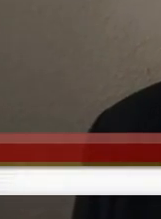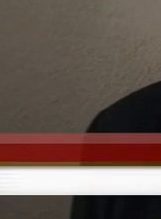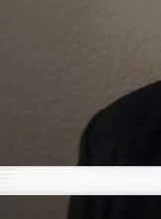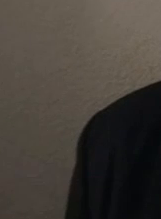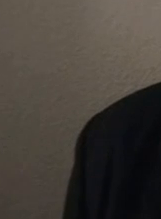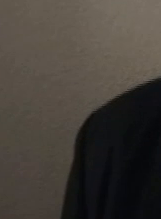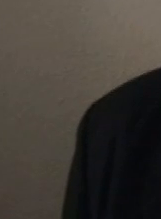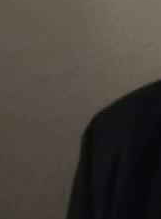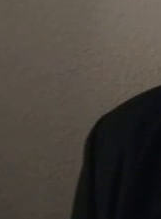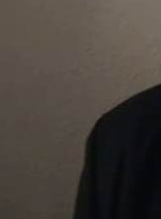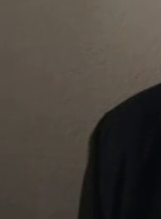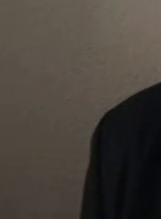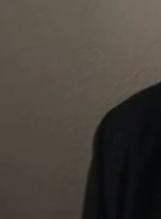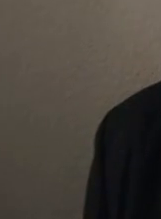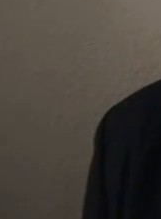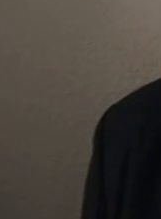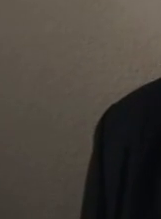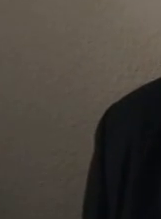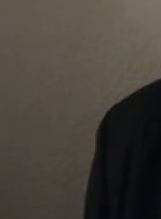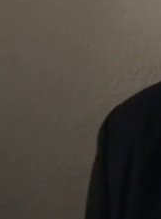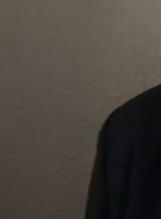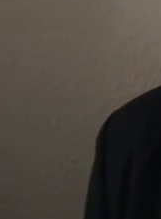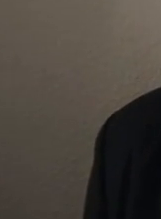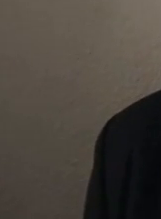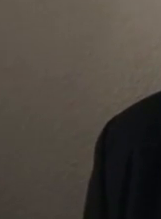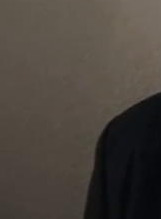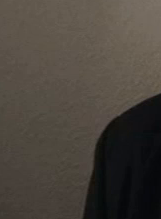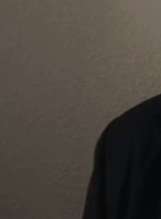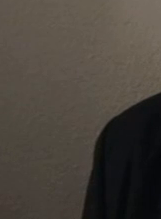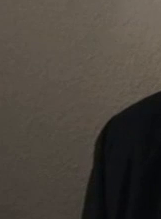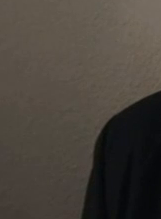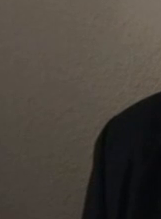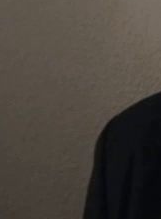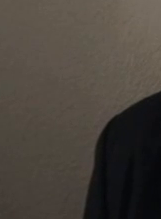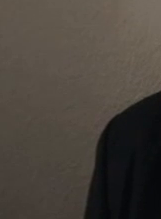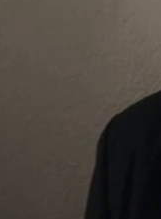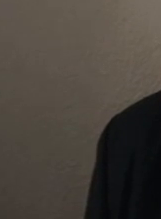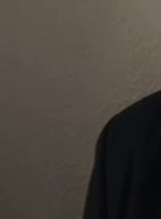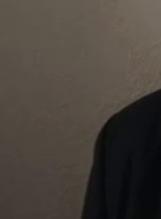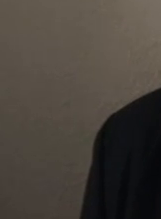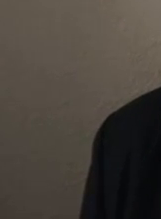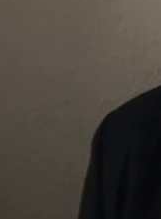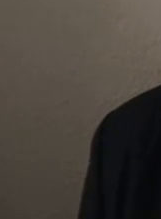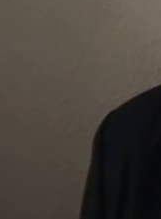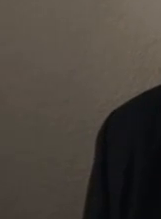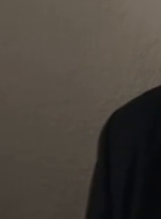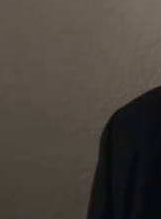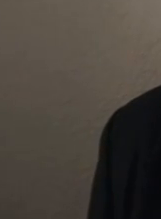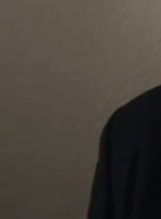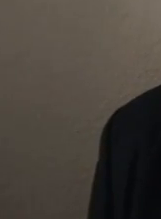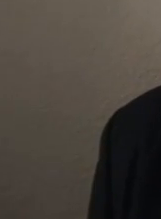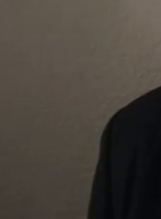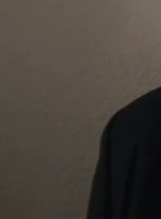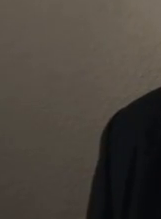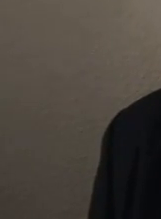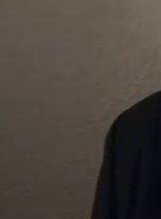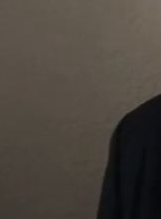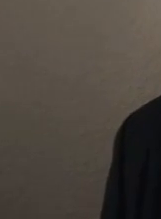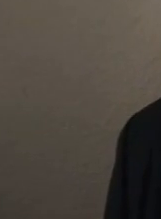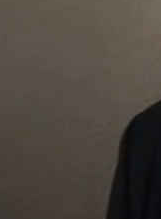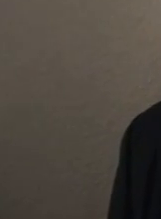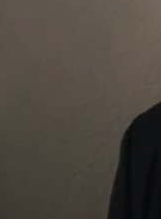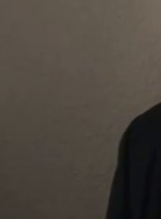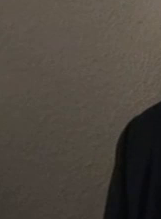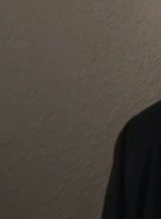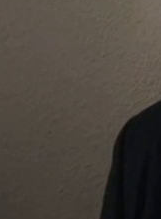Covis influencing certain media organizations in the country as to how they need to report and what angle they should take,